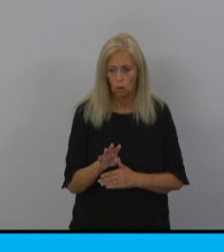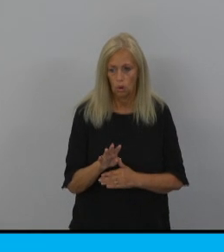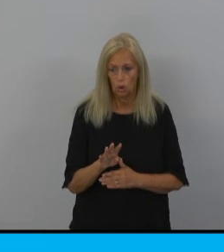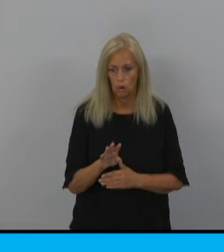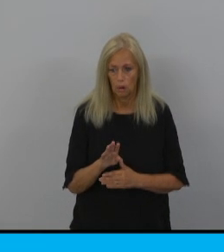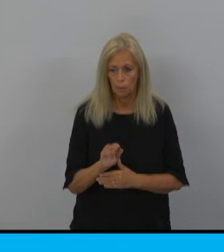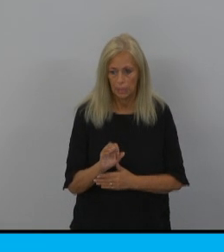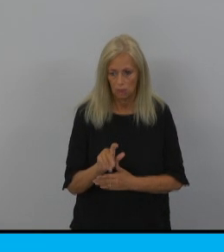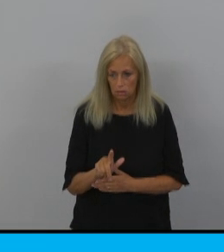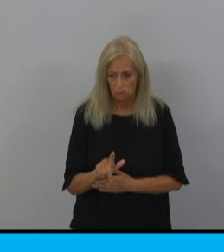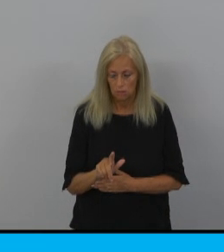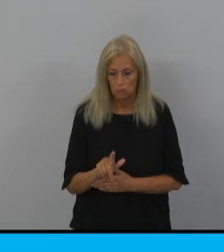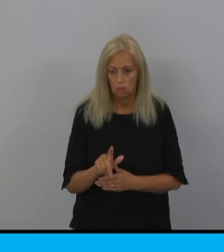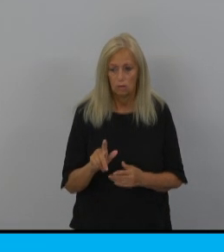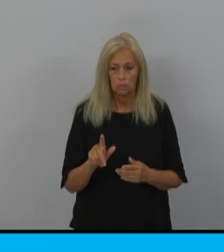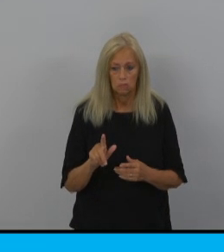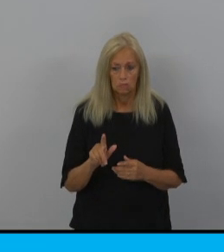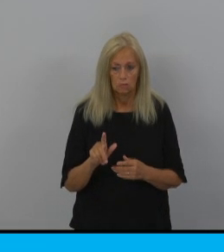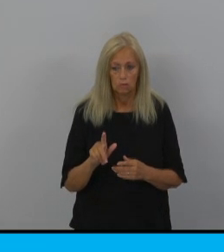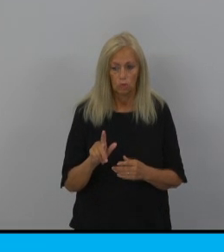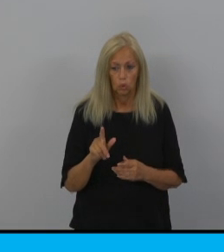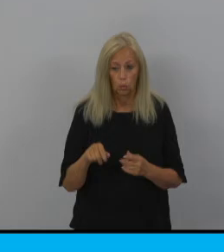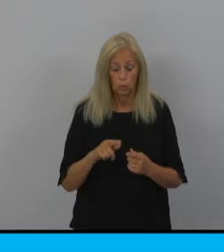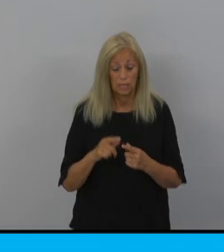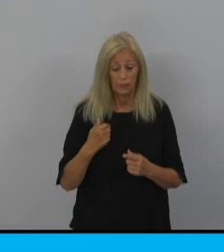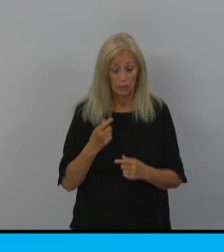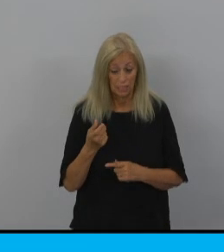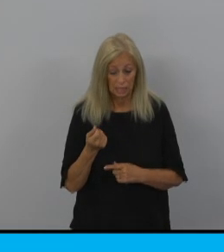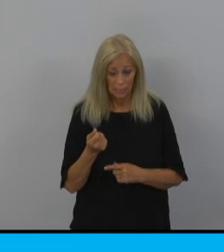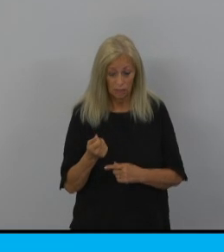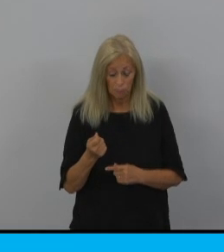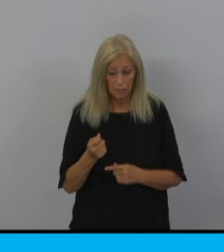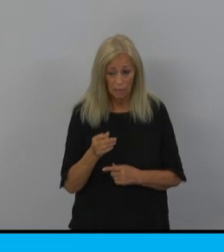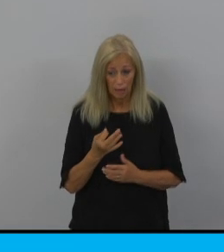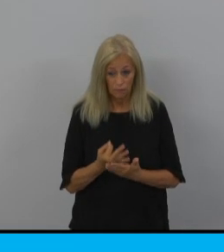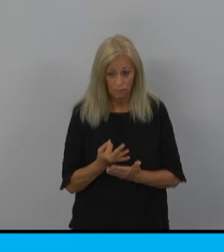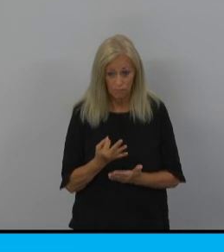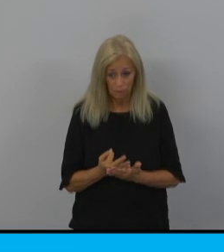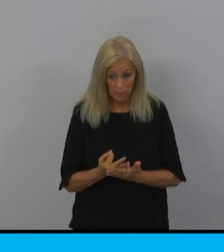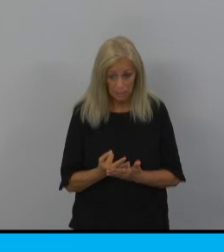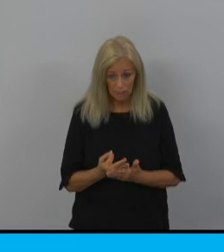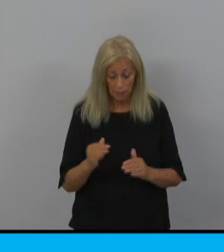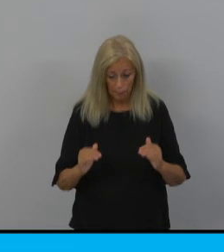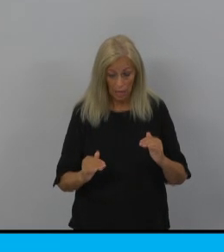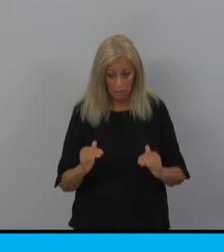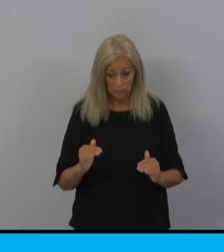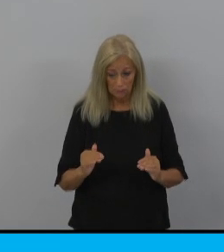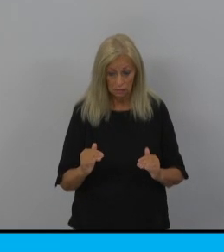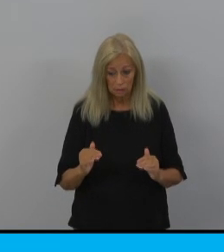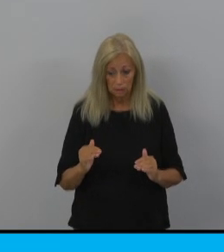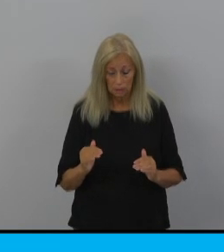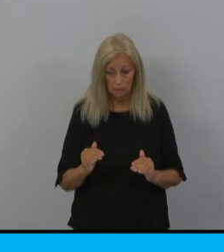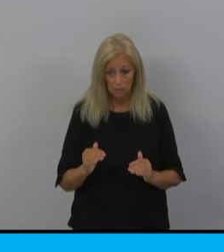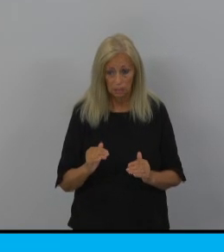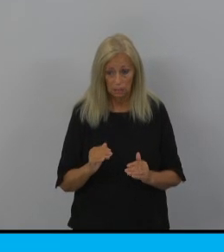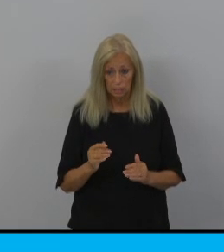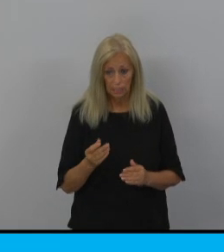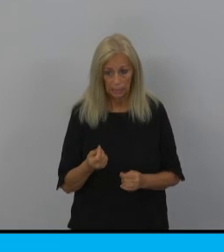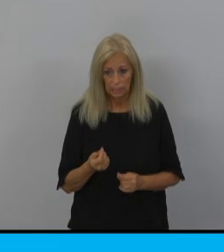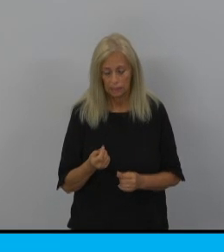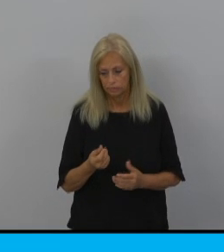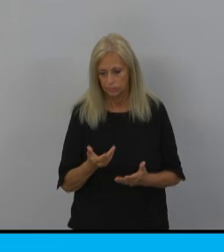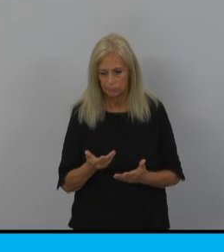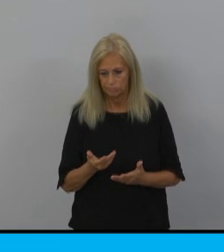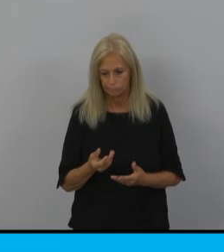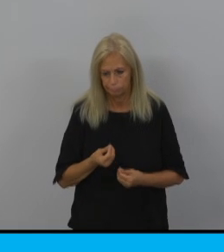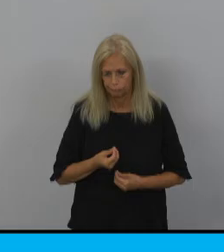so when you have at least a little bit of fund balance, it cushions you against those adjustments in values because you have no